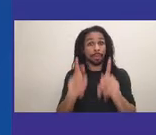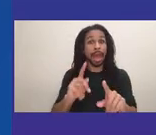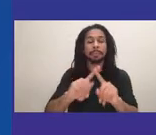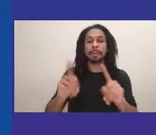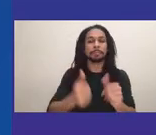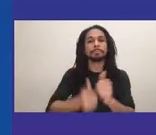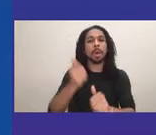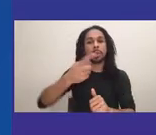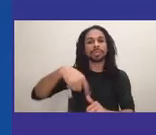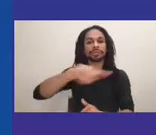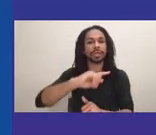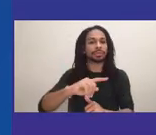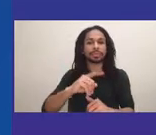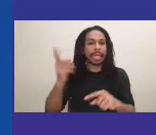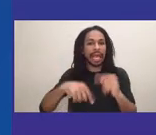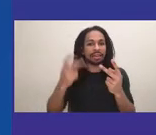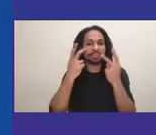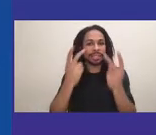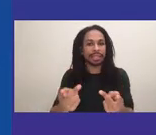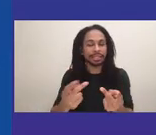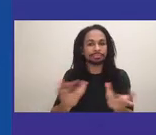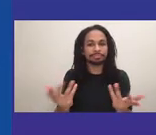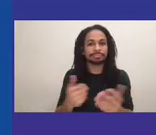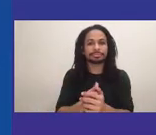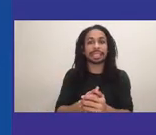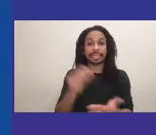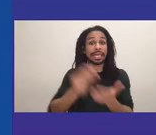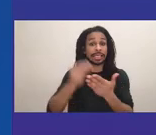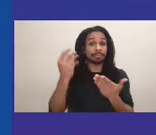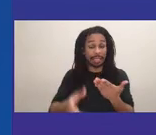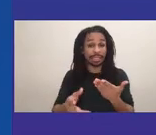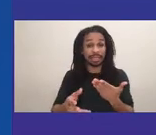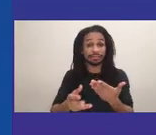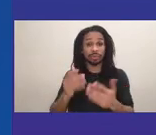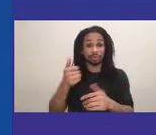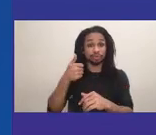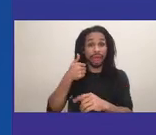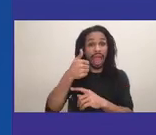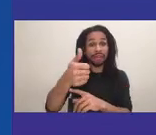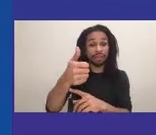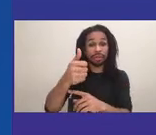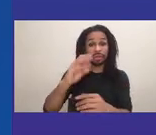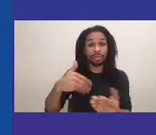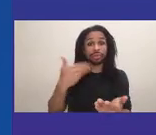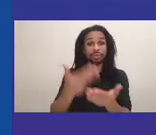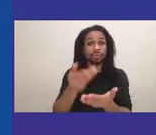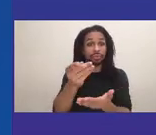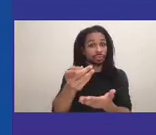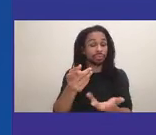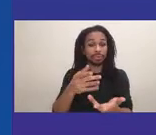It is so expensive to travel and be here.